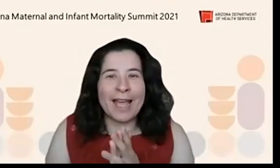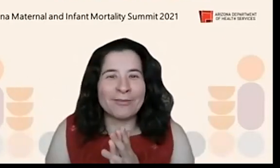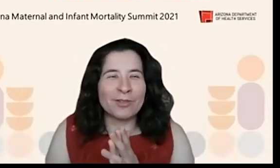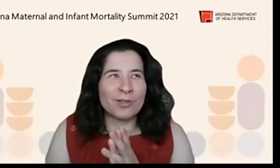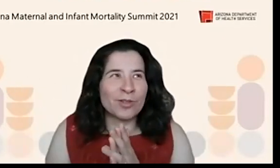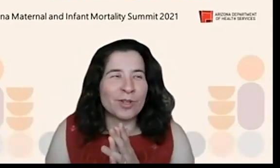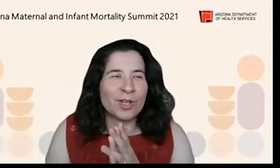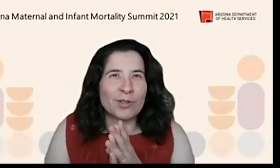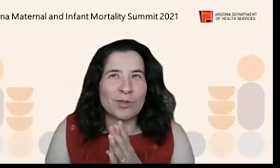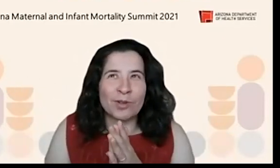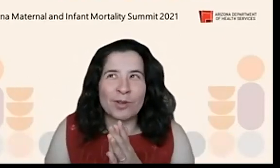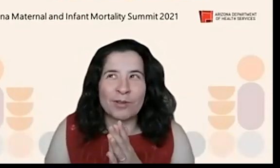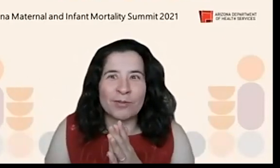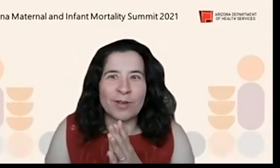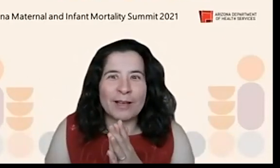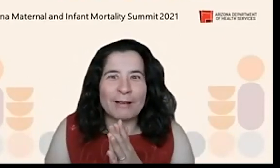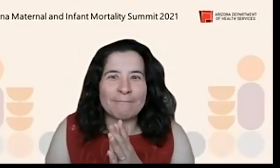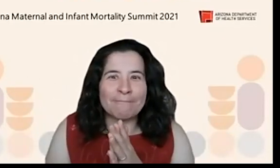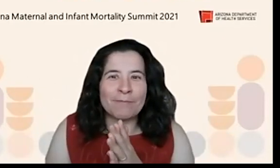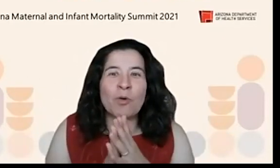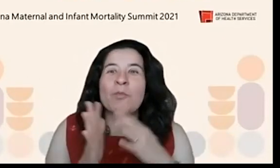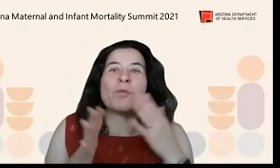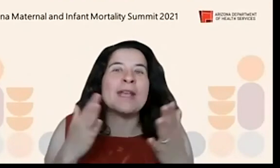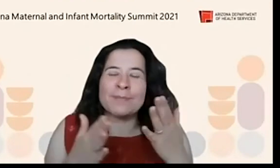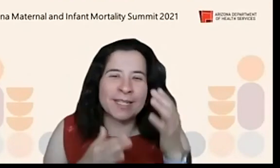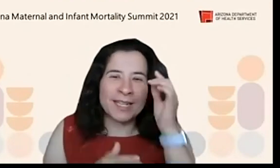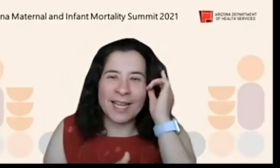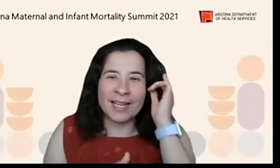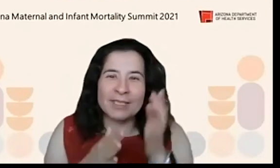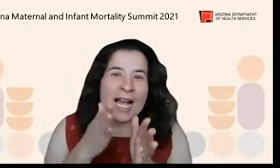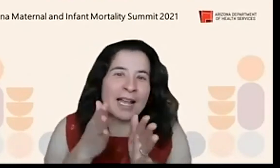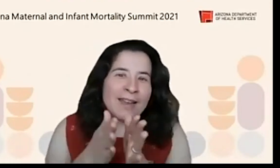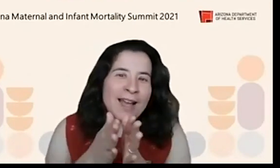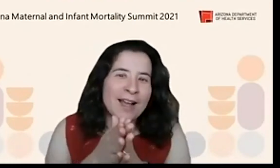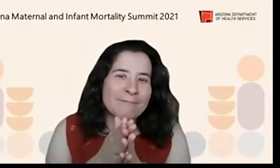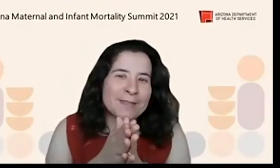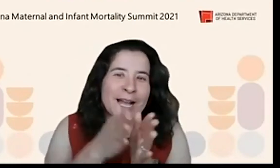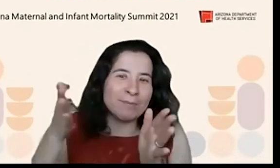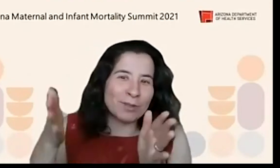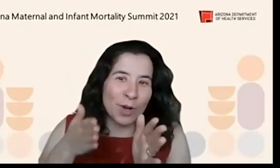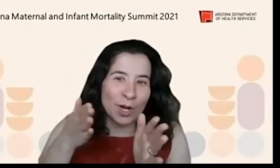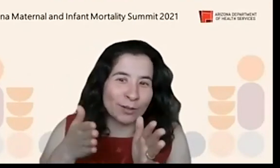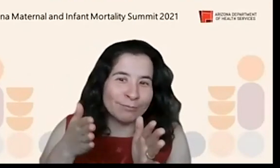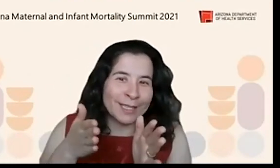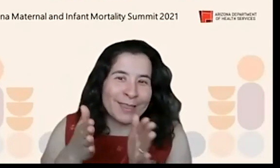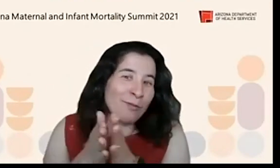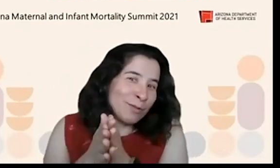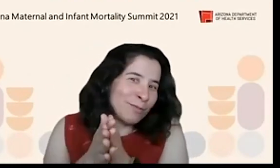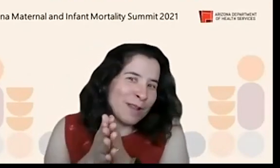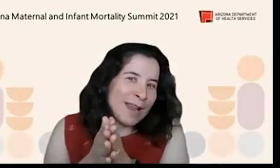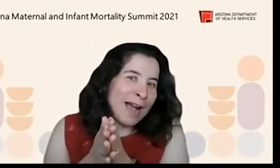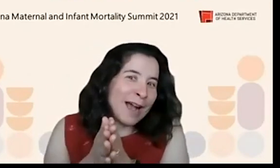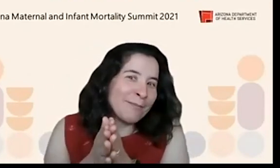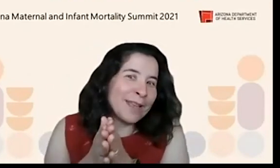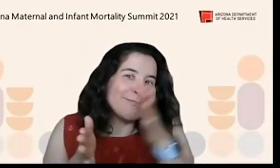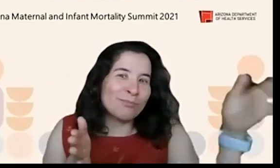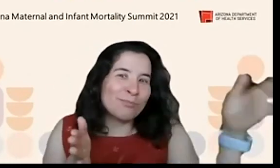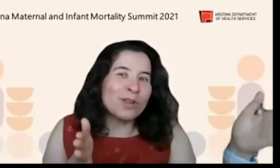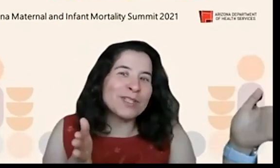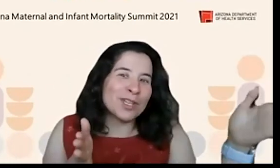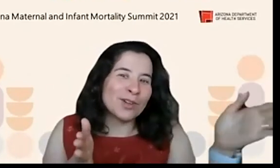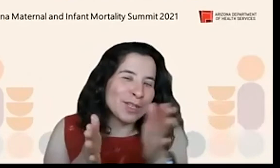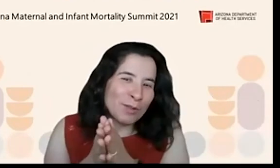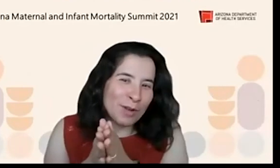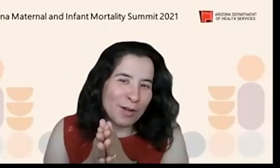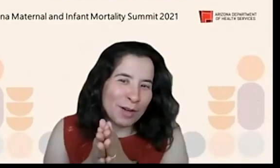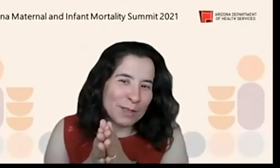even after sort of what will be expected as kind of times where they would in